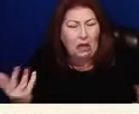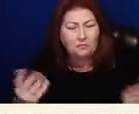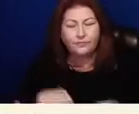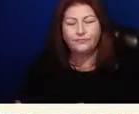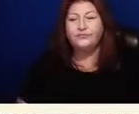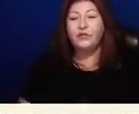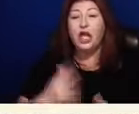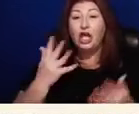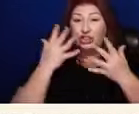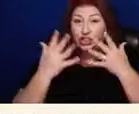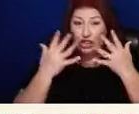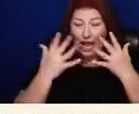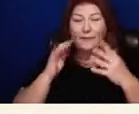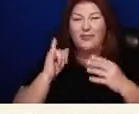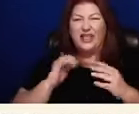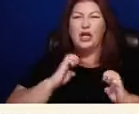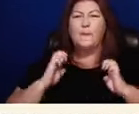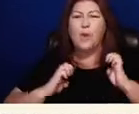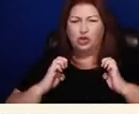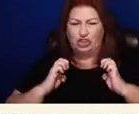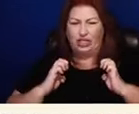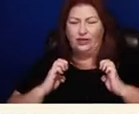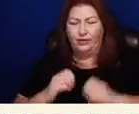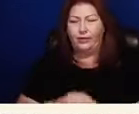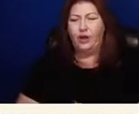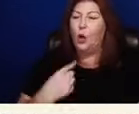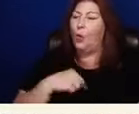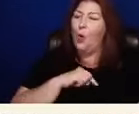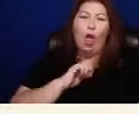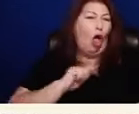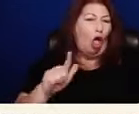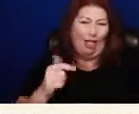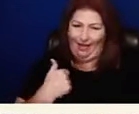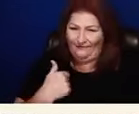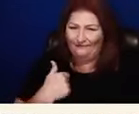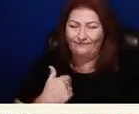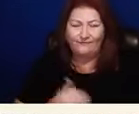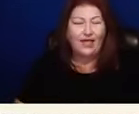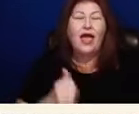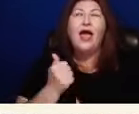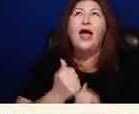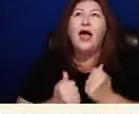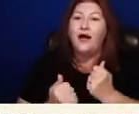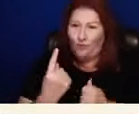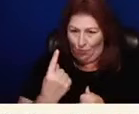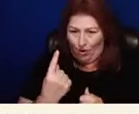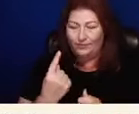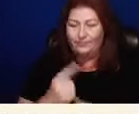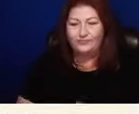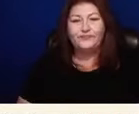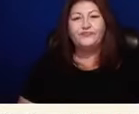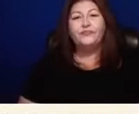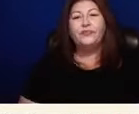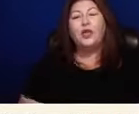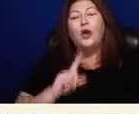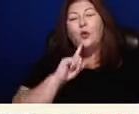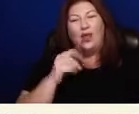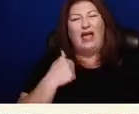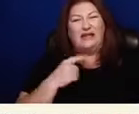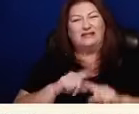emotion, right? And we all have it, everybody. It comes in different